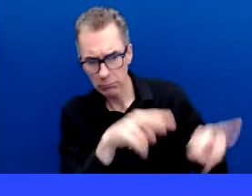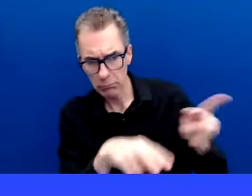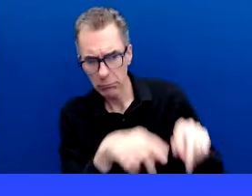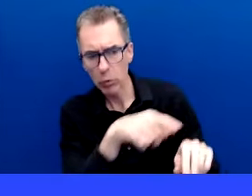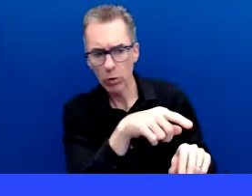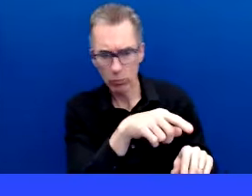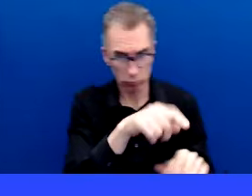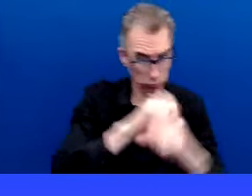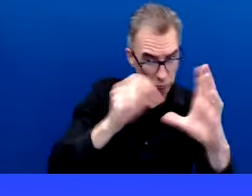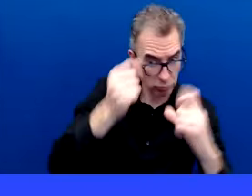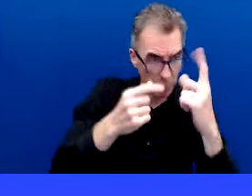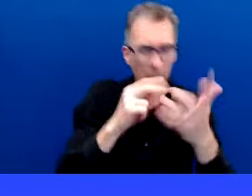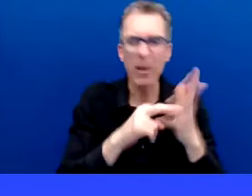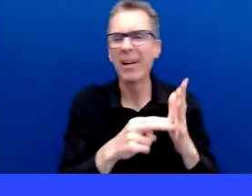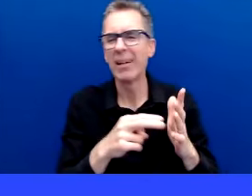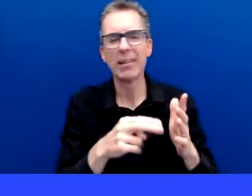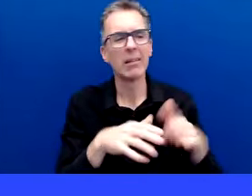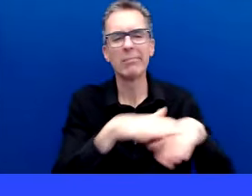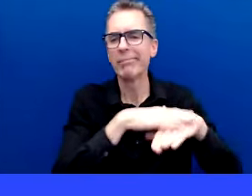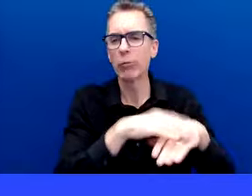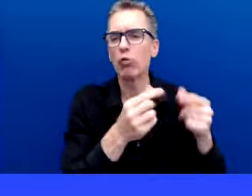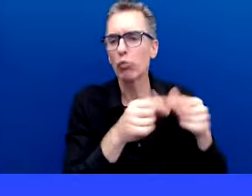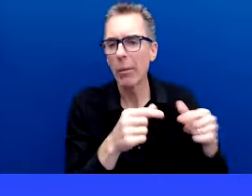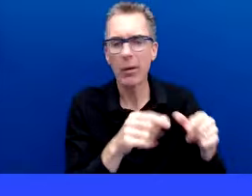your capitalization needs work. You know,